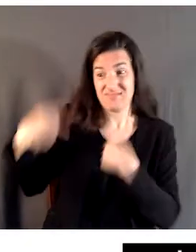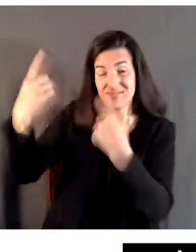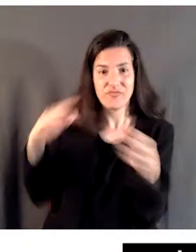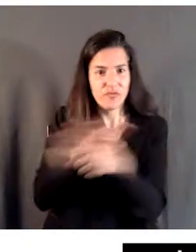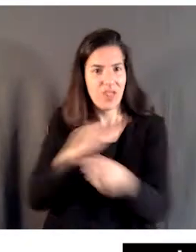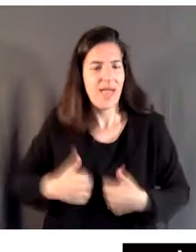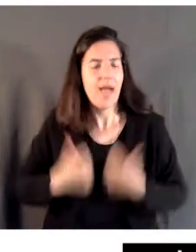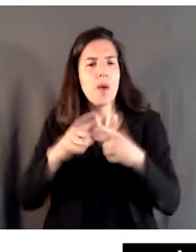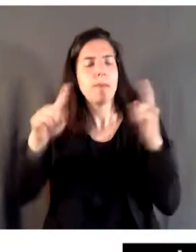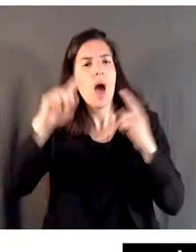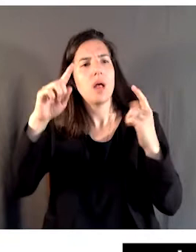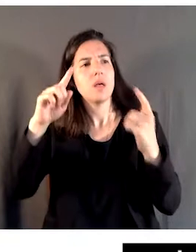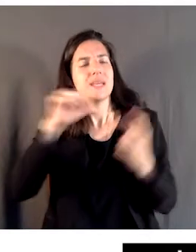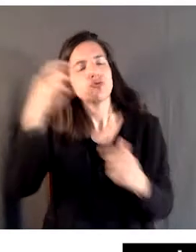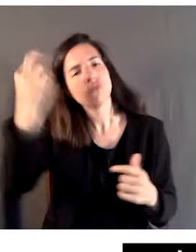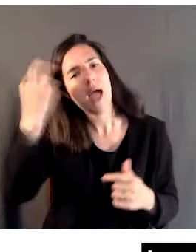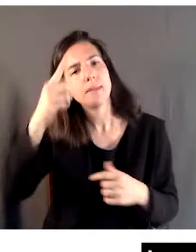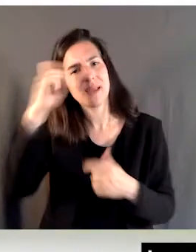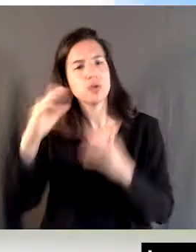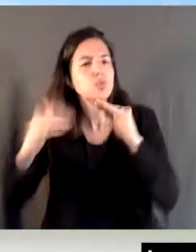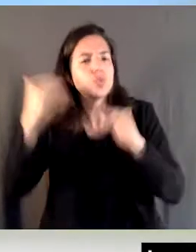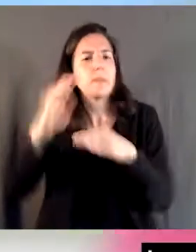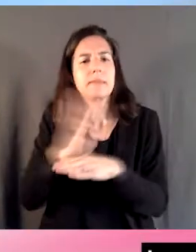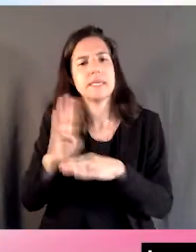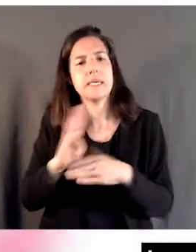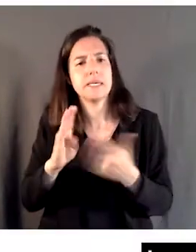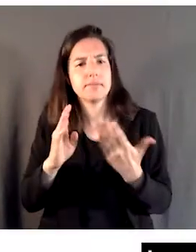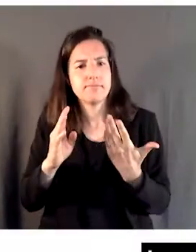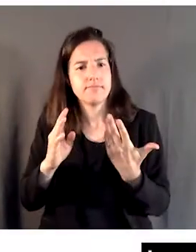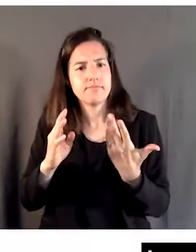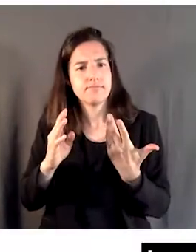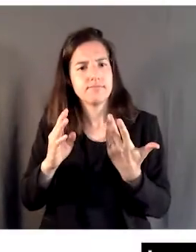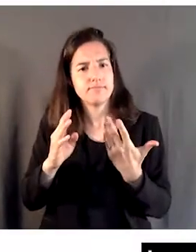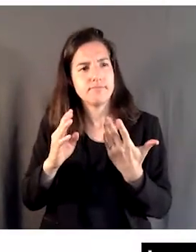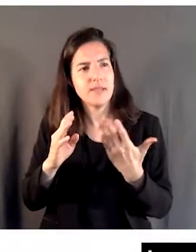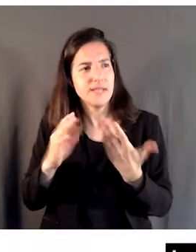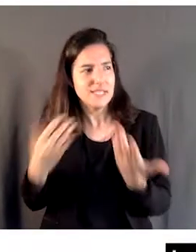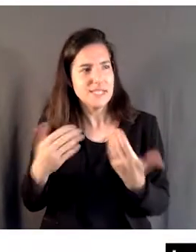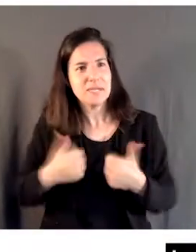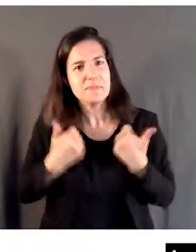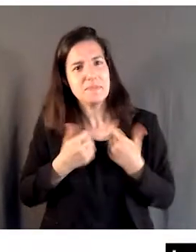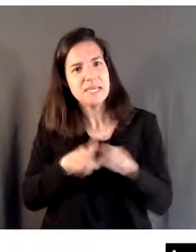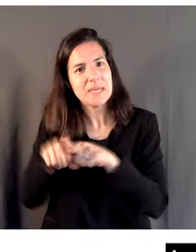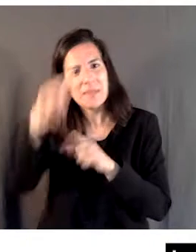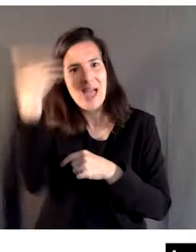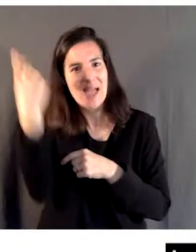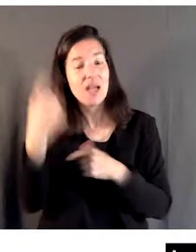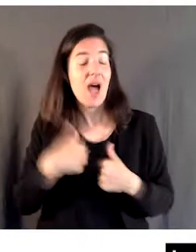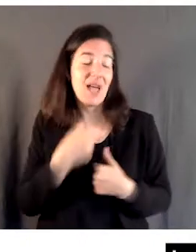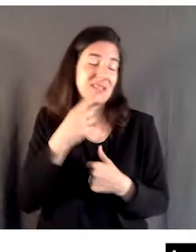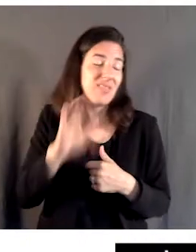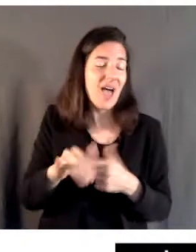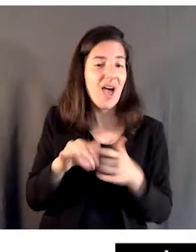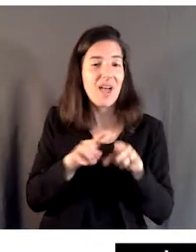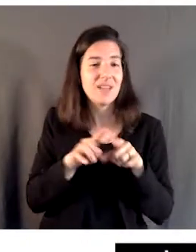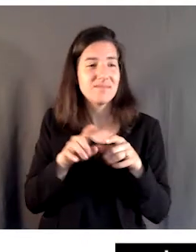were too busy being Black. And I say that in the most respectful way that I can, but sometimes people